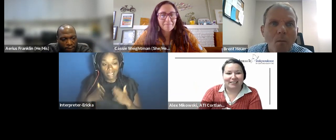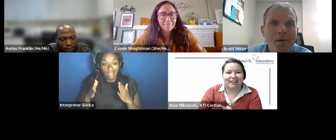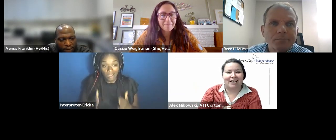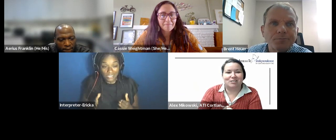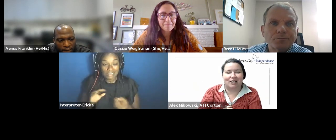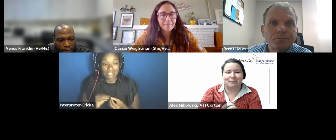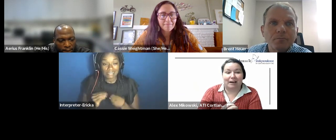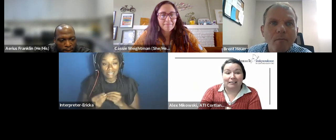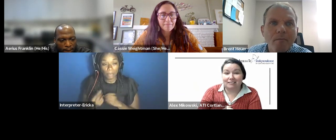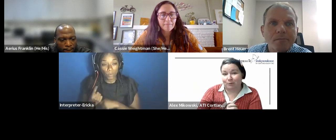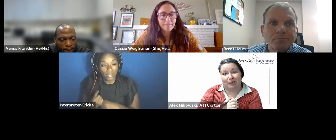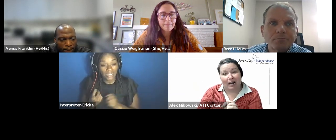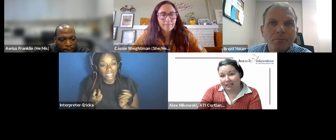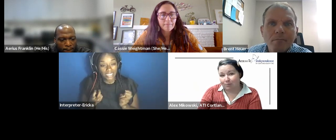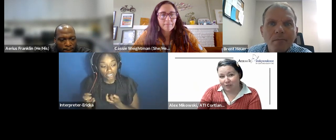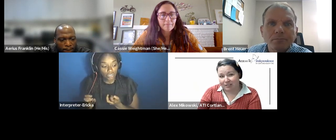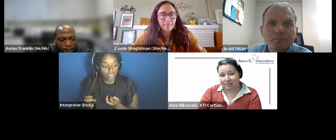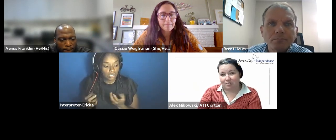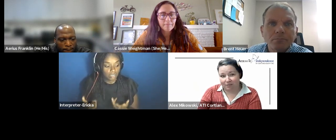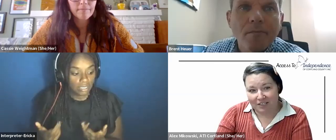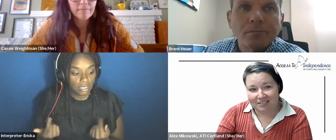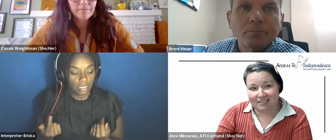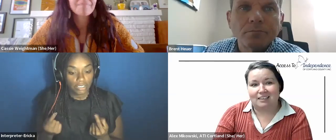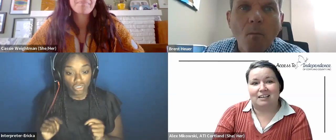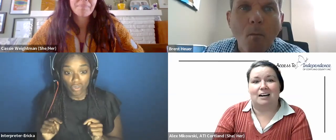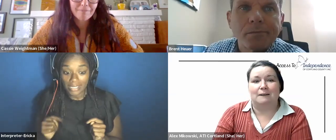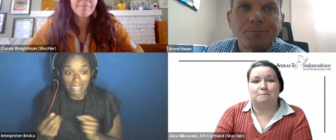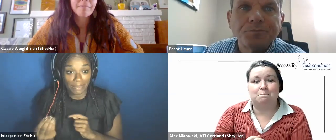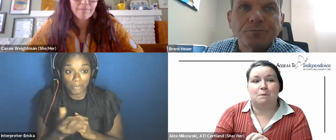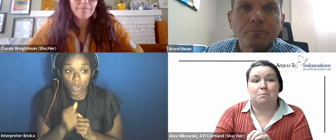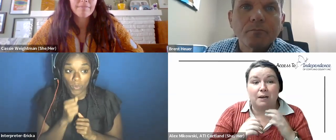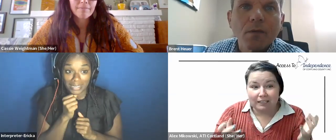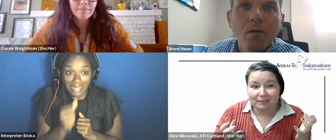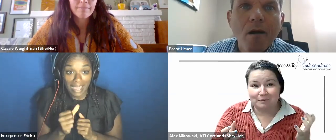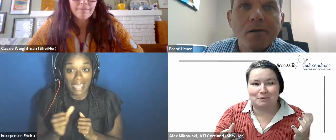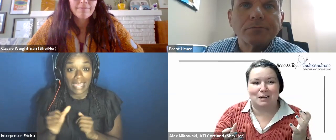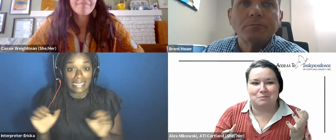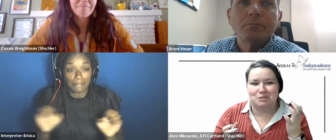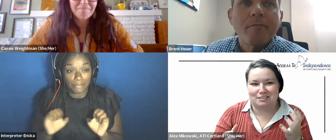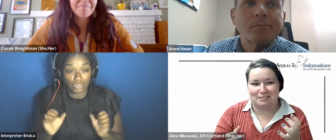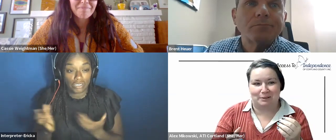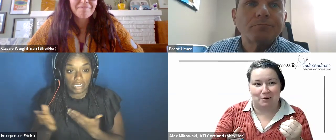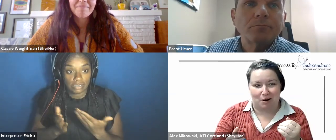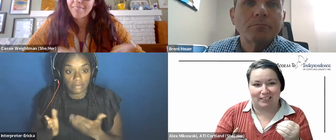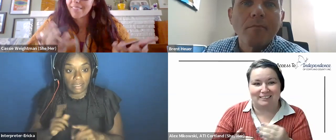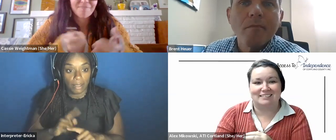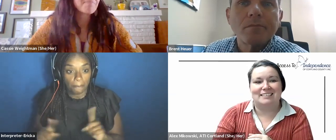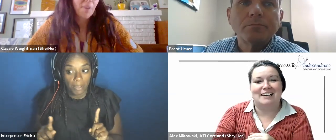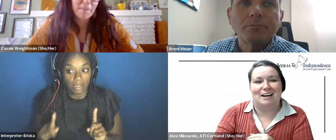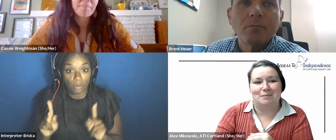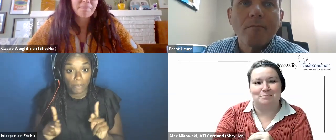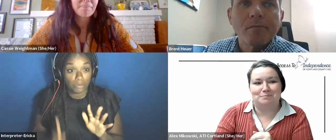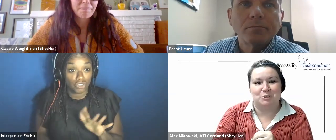issues, and trying to balance that we're not an emergency service, but people have emergencies when they walk